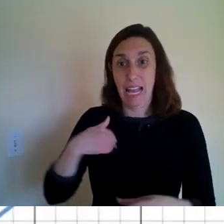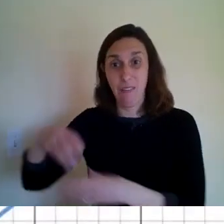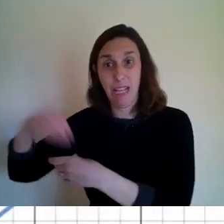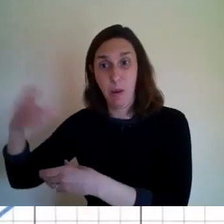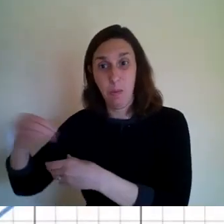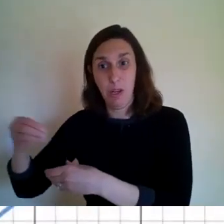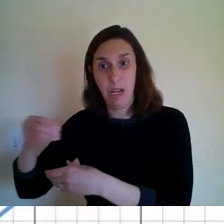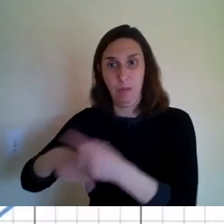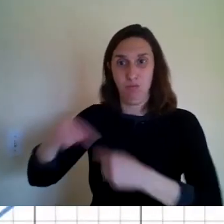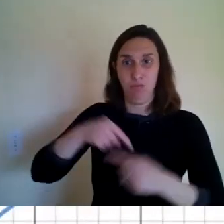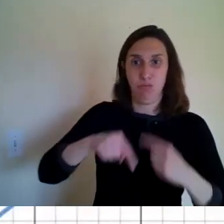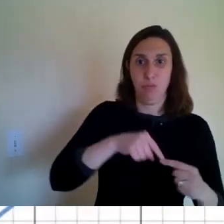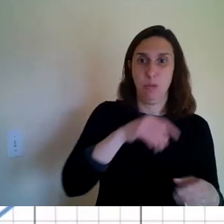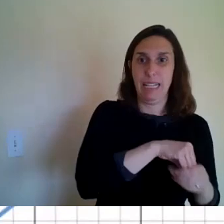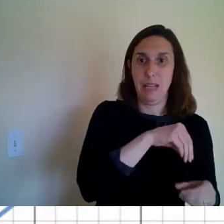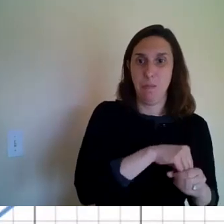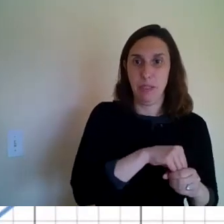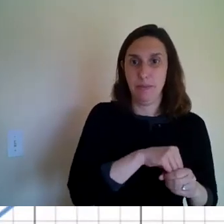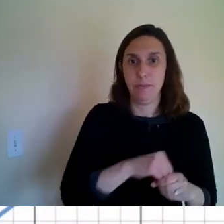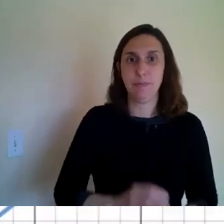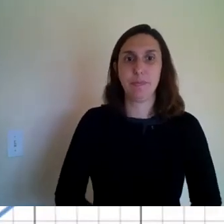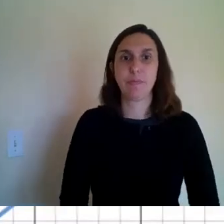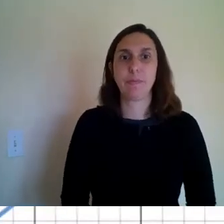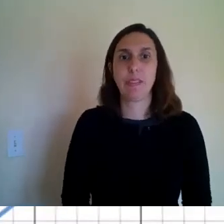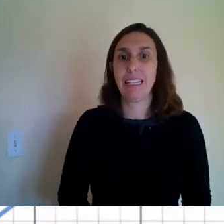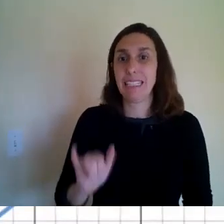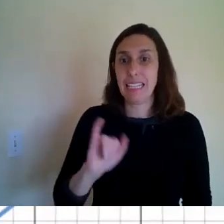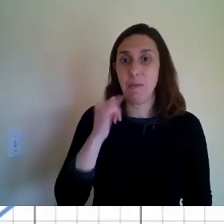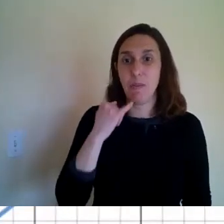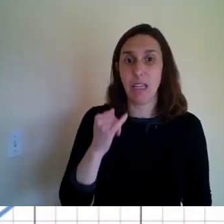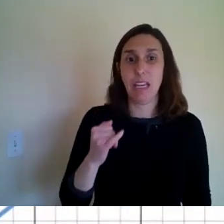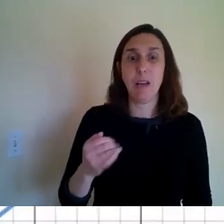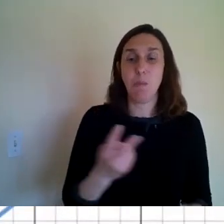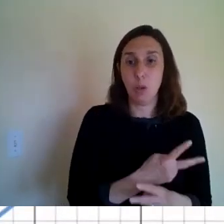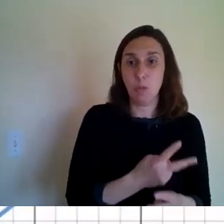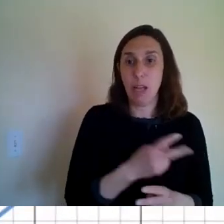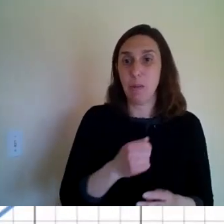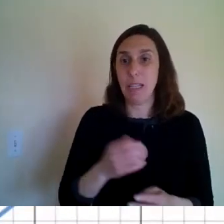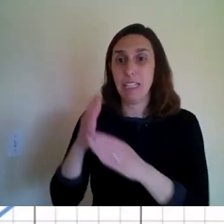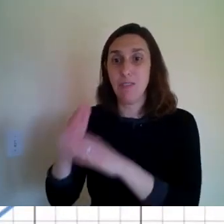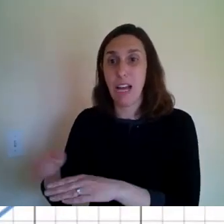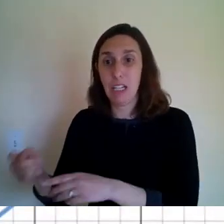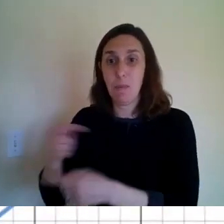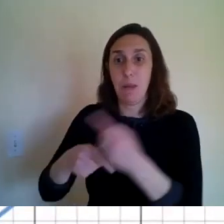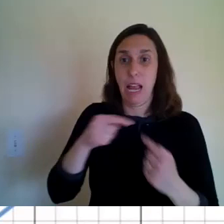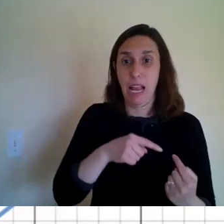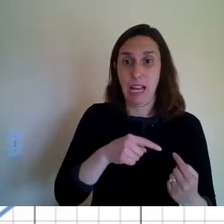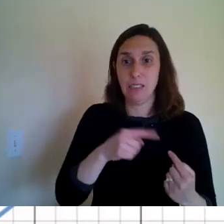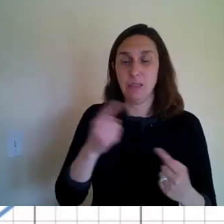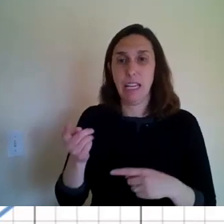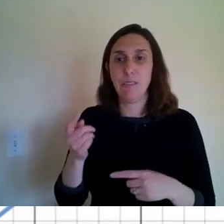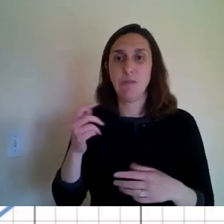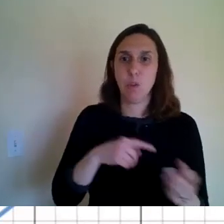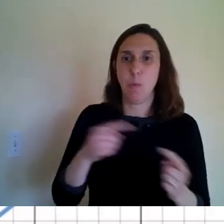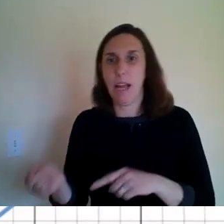something, we can divide to get back where we started. Now with any function that we do, we can use its inverse to go backwards